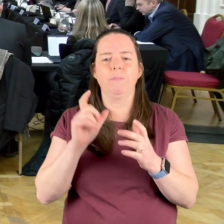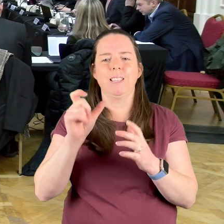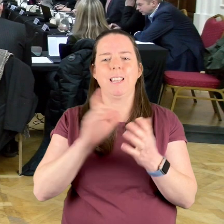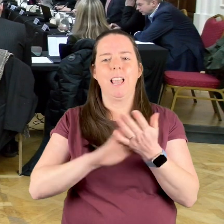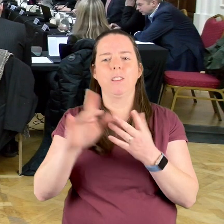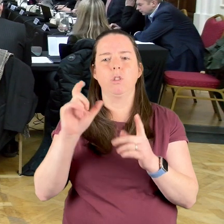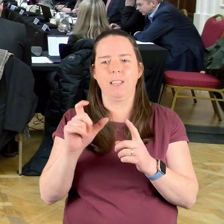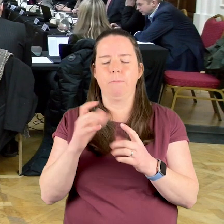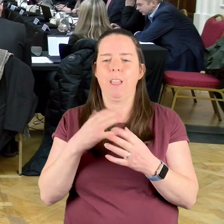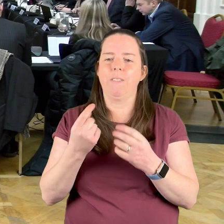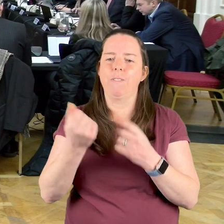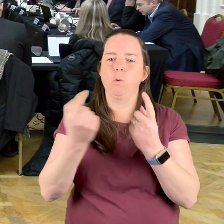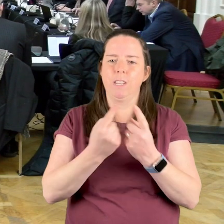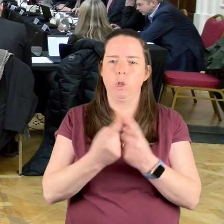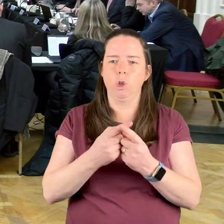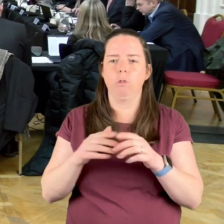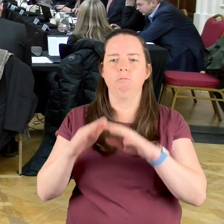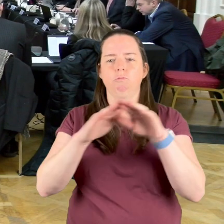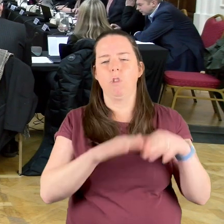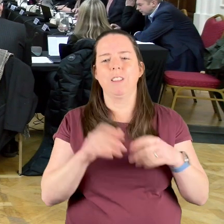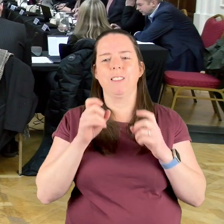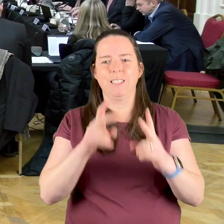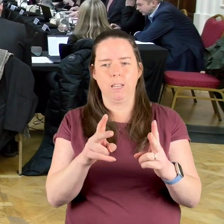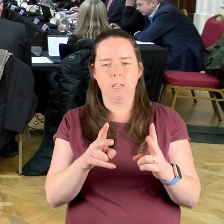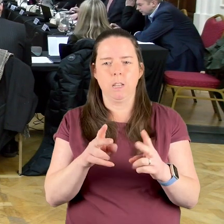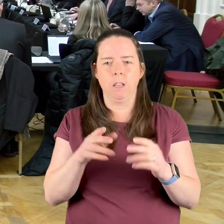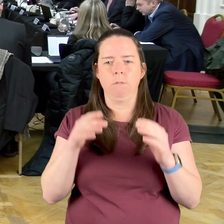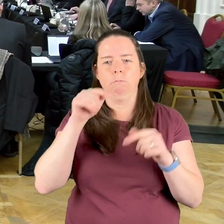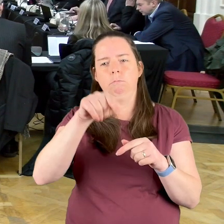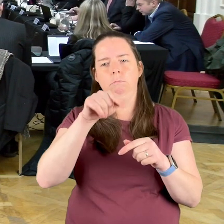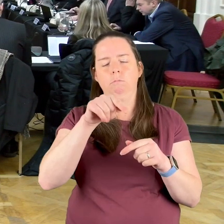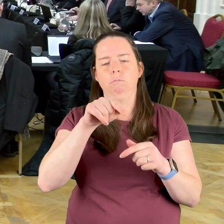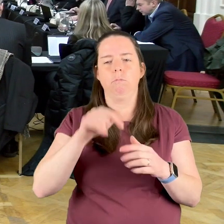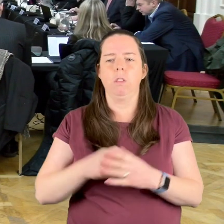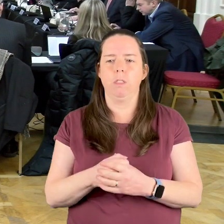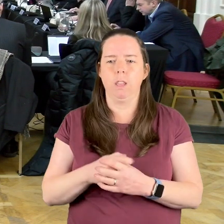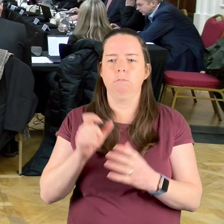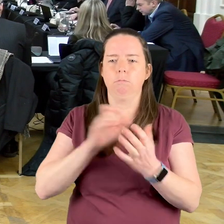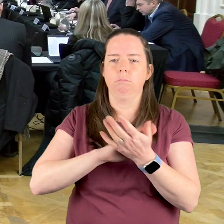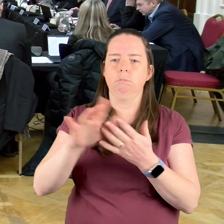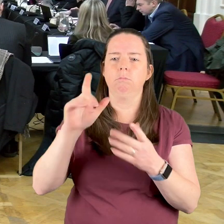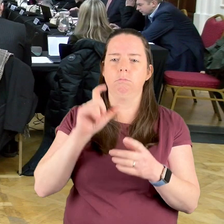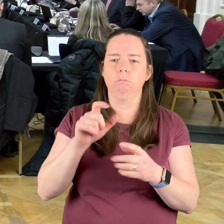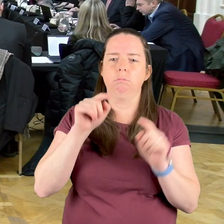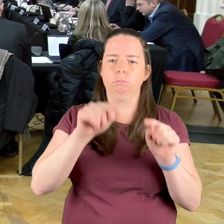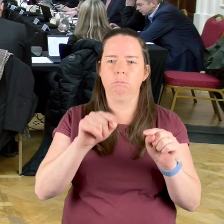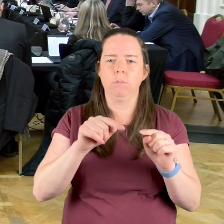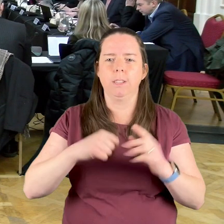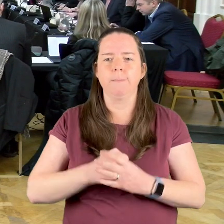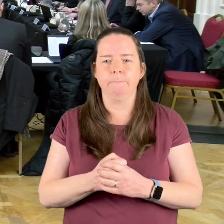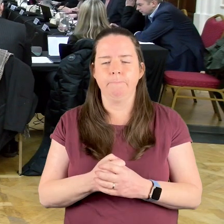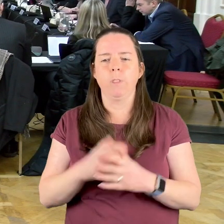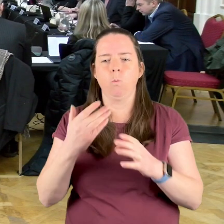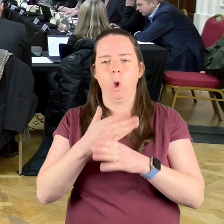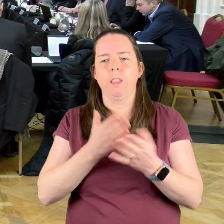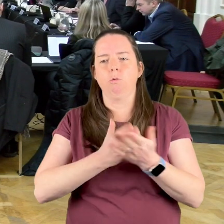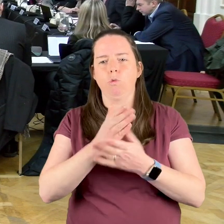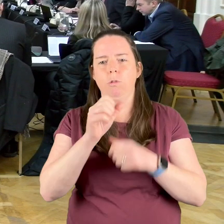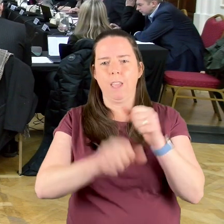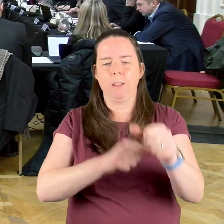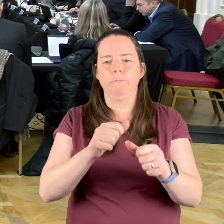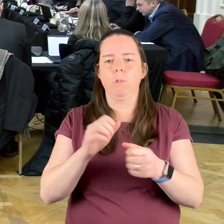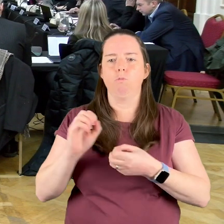for us is CHC, and we've got a few issues across the system around that. We are working through that. We have